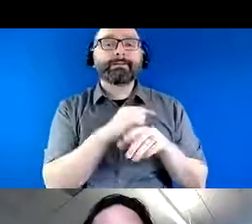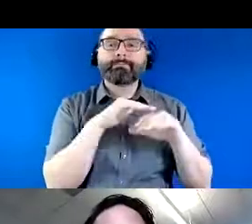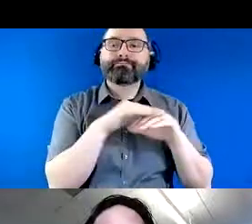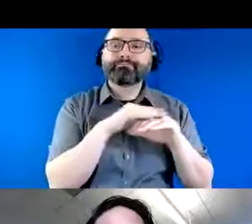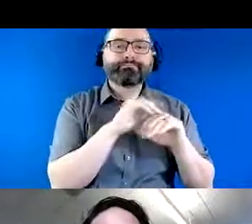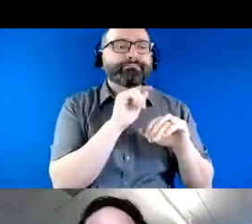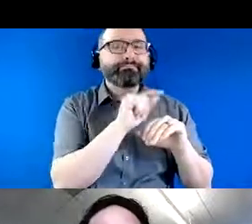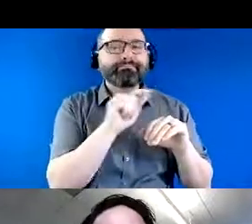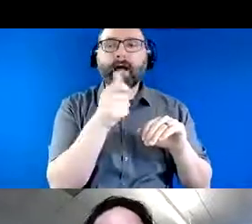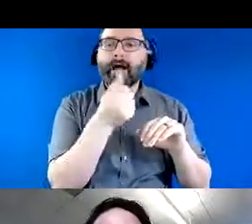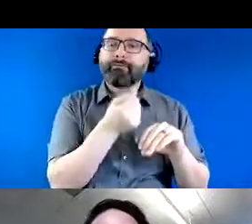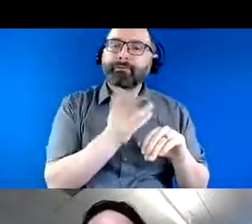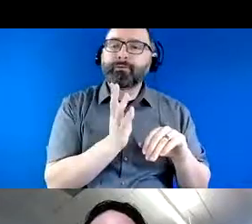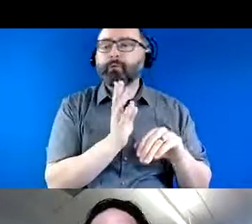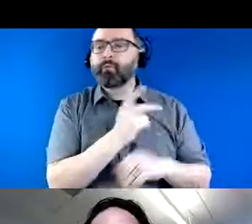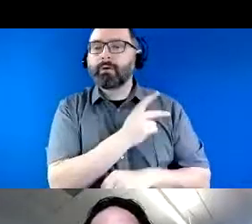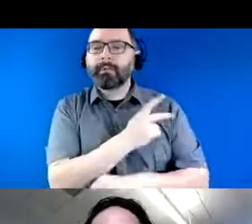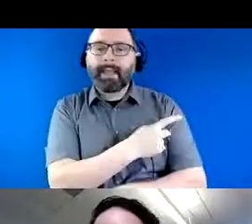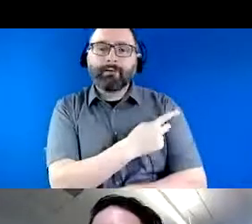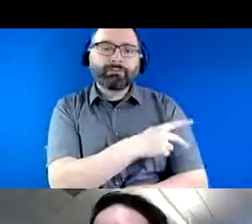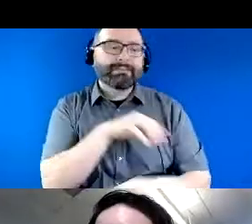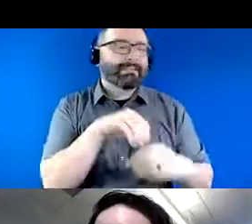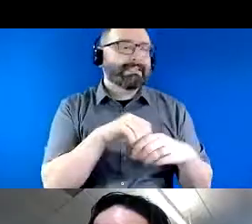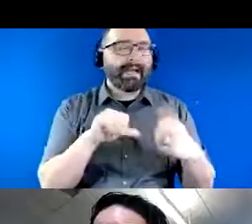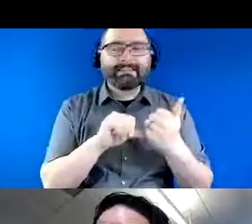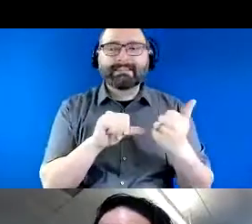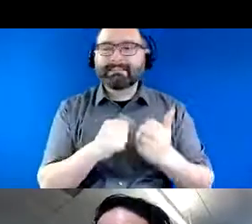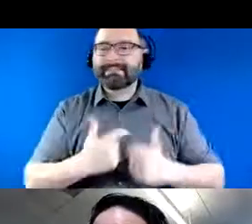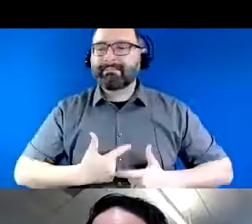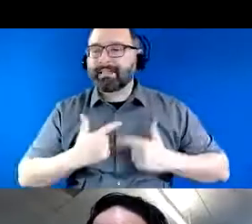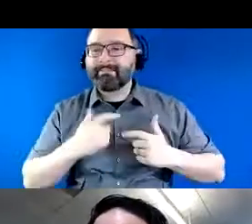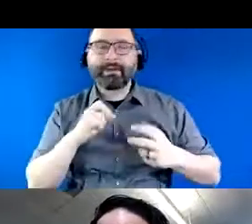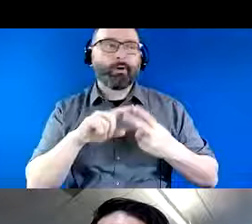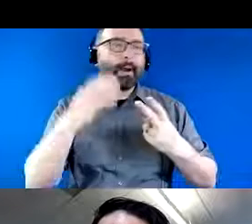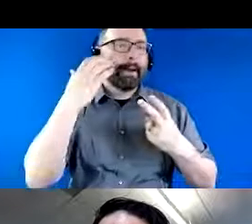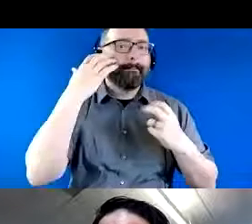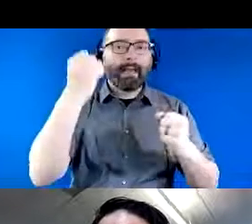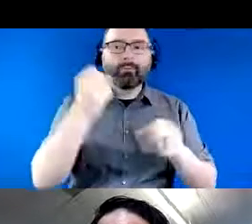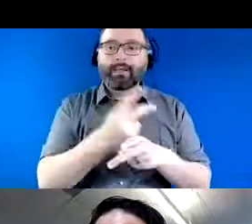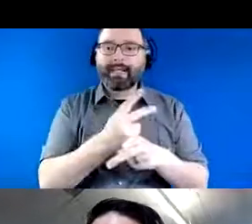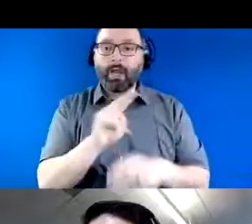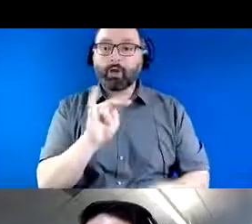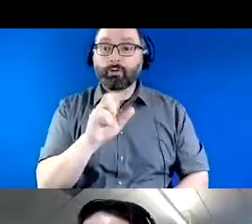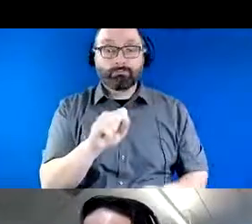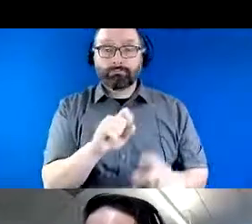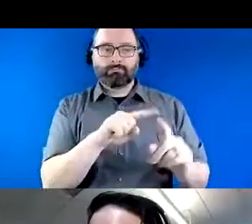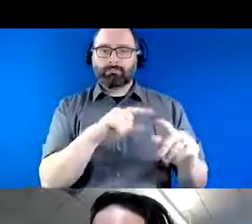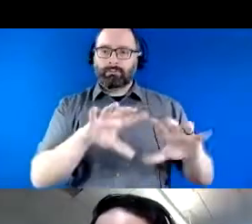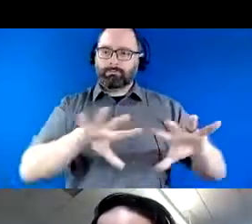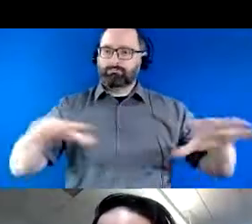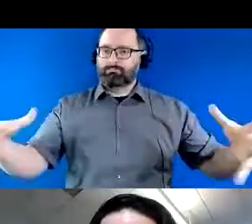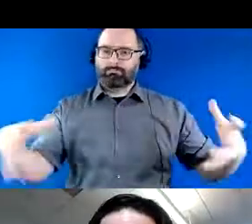patients living in assisted living or in memory care units. This is kind of representative of